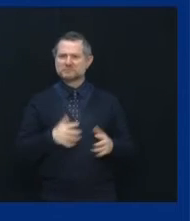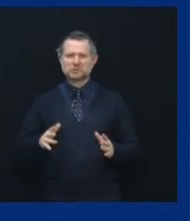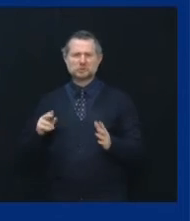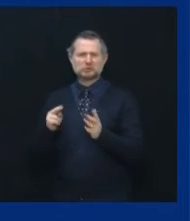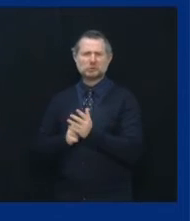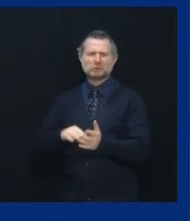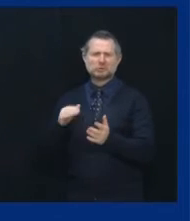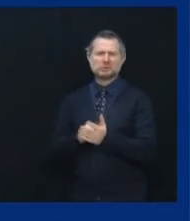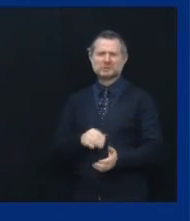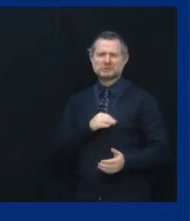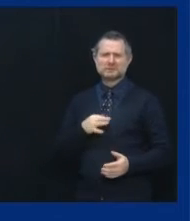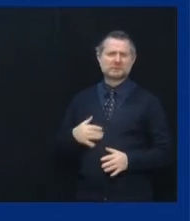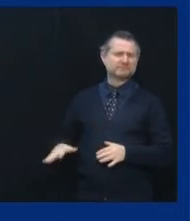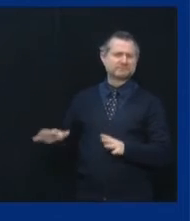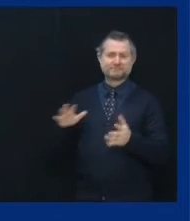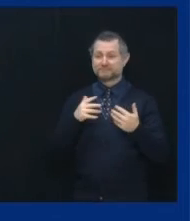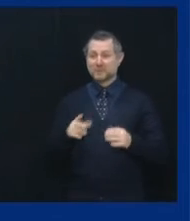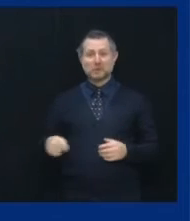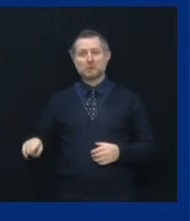they won't take it,